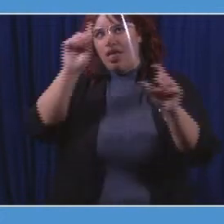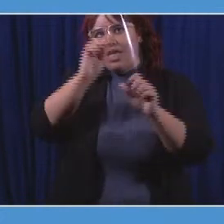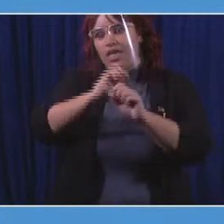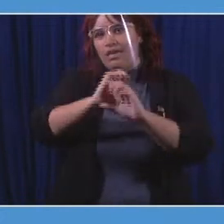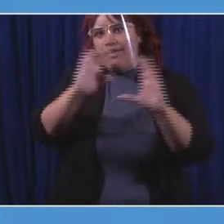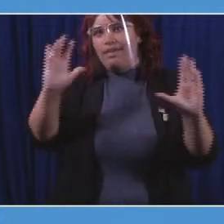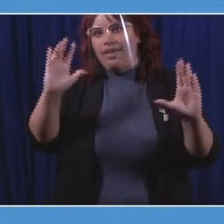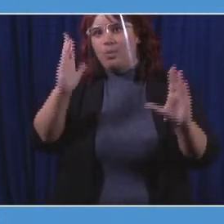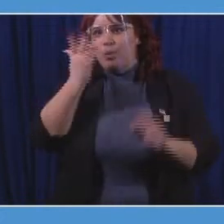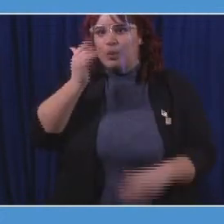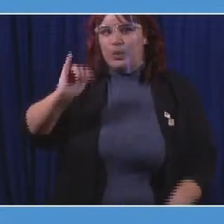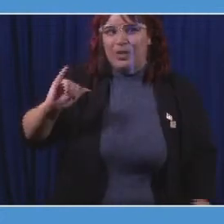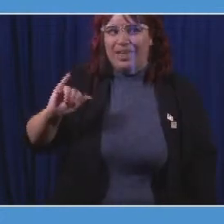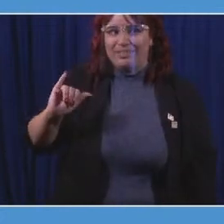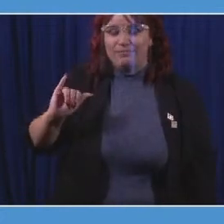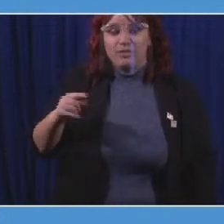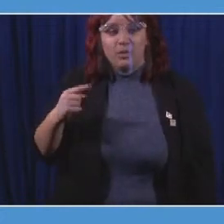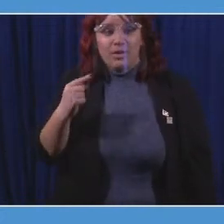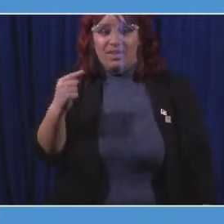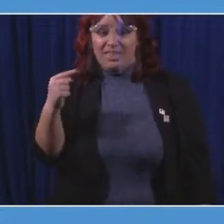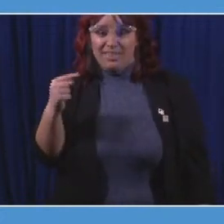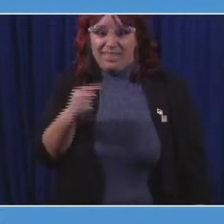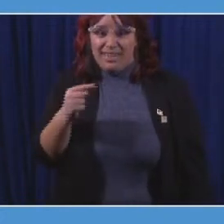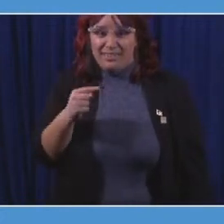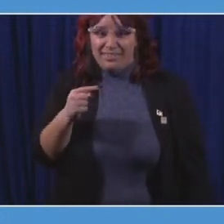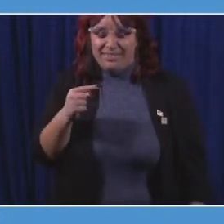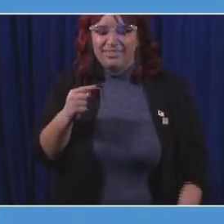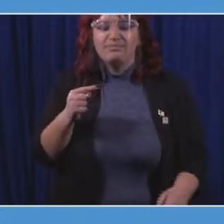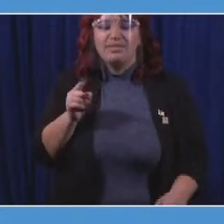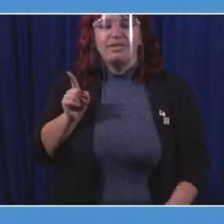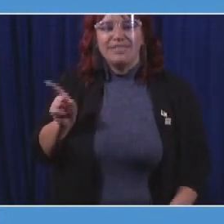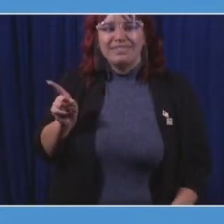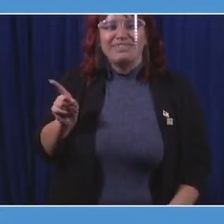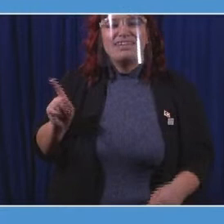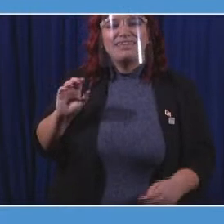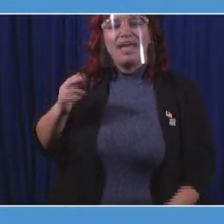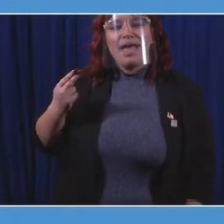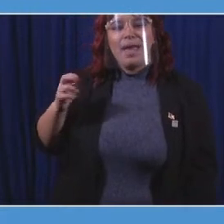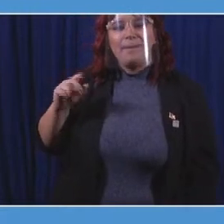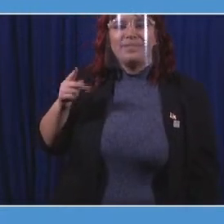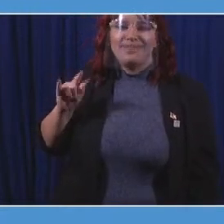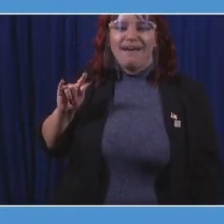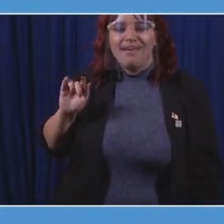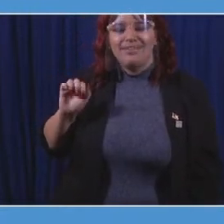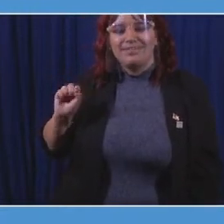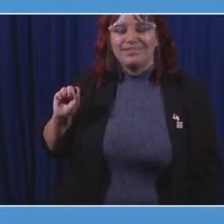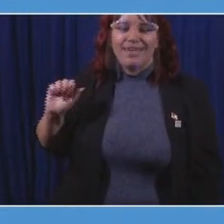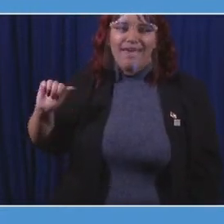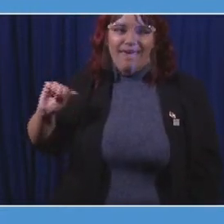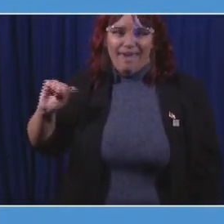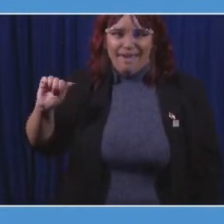showing hepatitis A vaccination data. But that's what it will look like when we put this up in the next several days